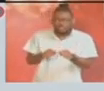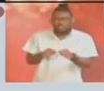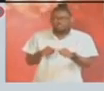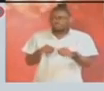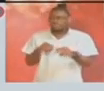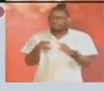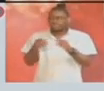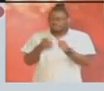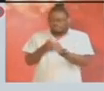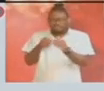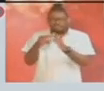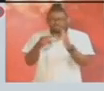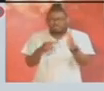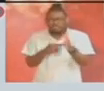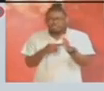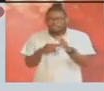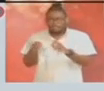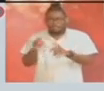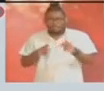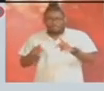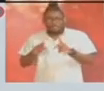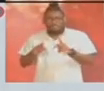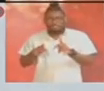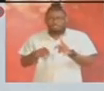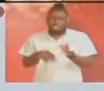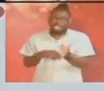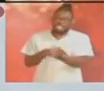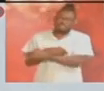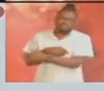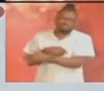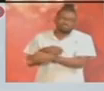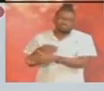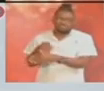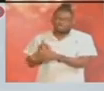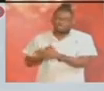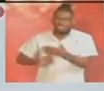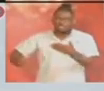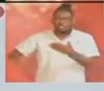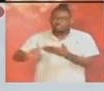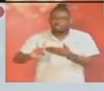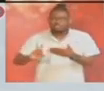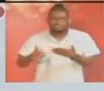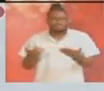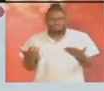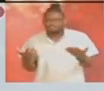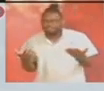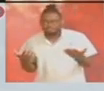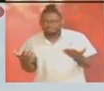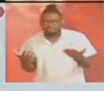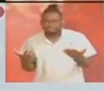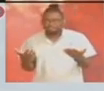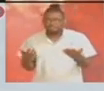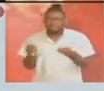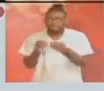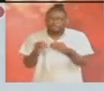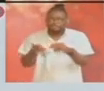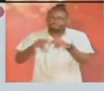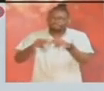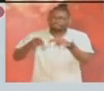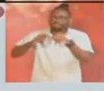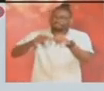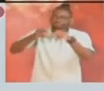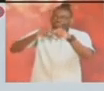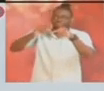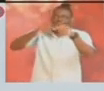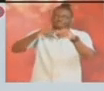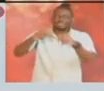down. By the week March 14th, that 7-day rolling average started to rise to 10. By